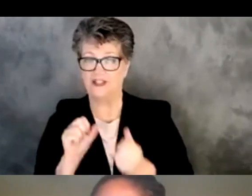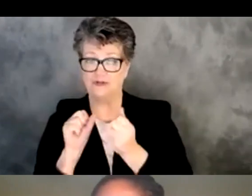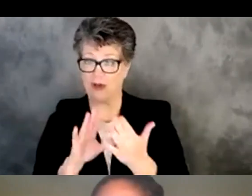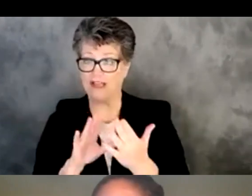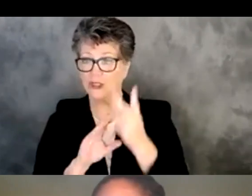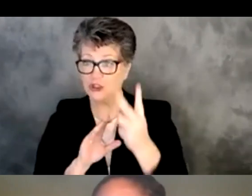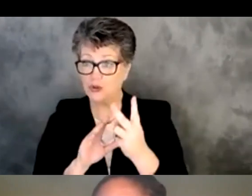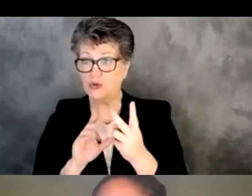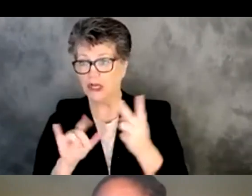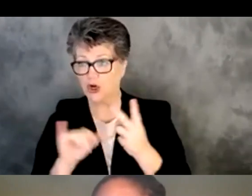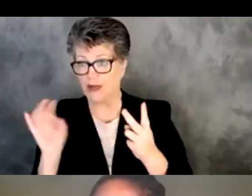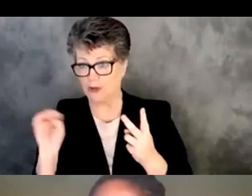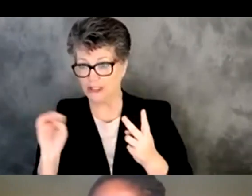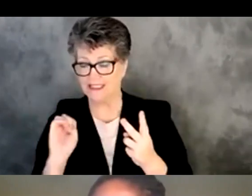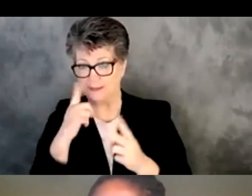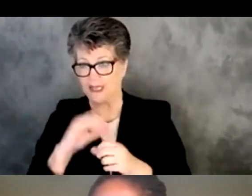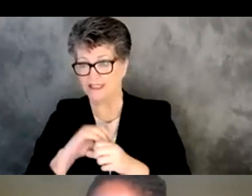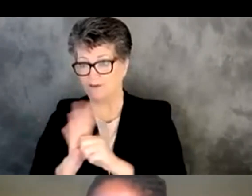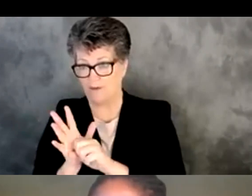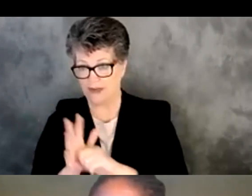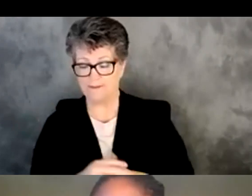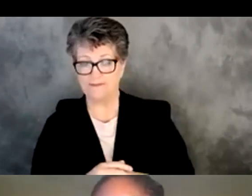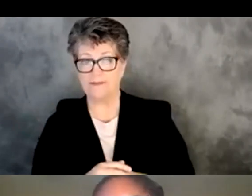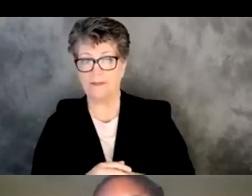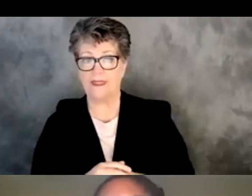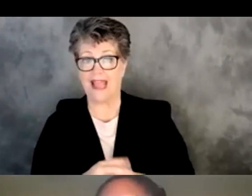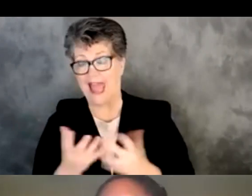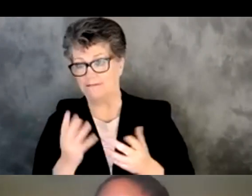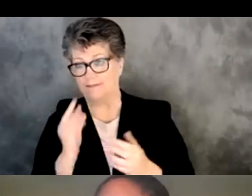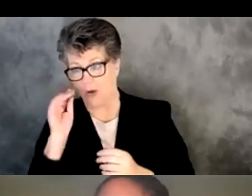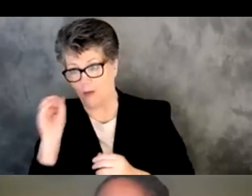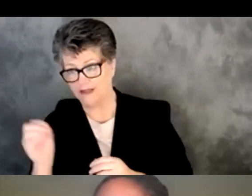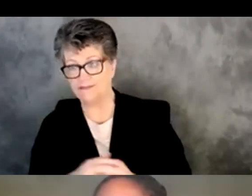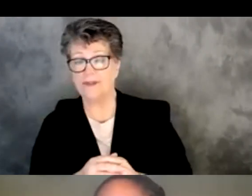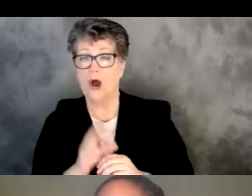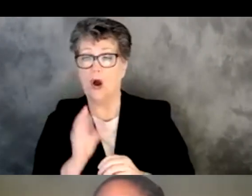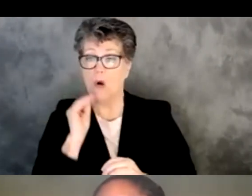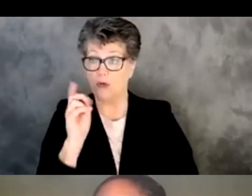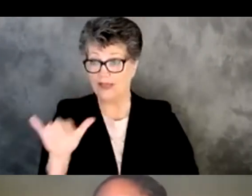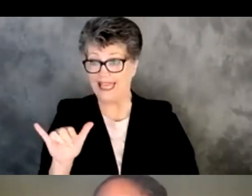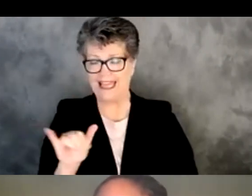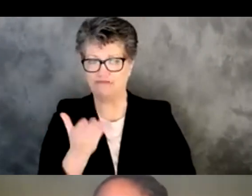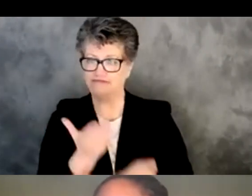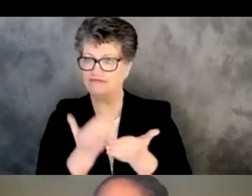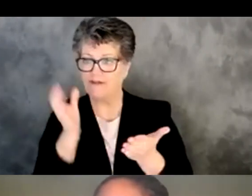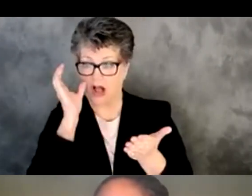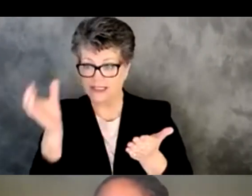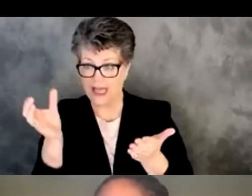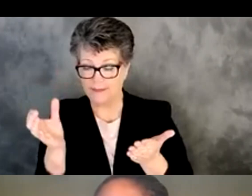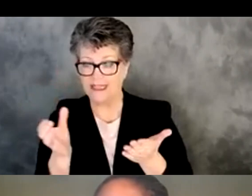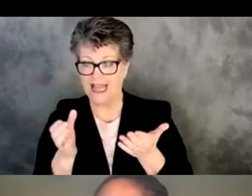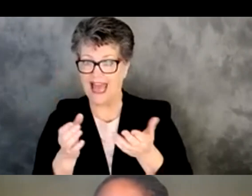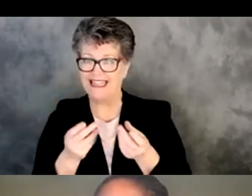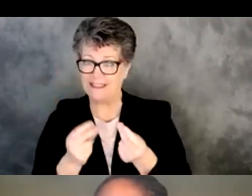concurrent emergencies caused by COVID-19 and homelessness. HomeKey was a remarkable proof of concept in its speed and cost